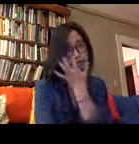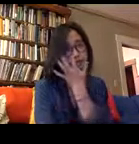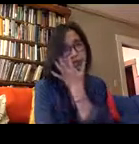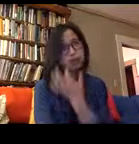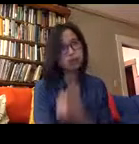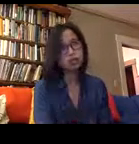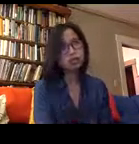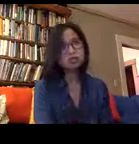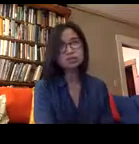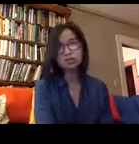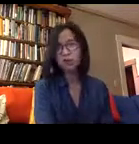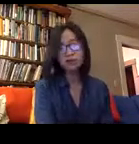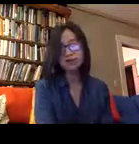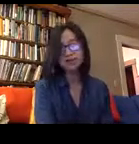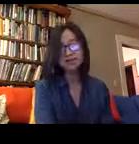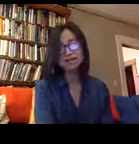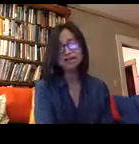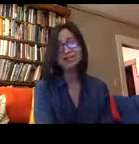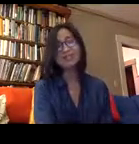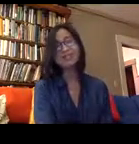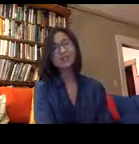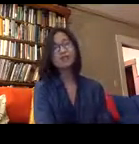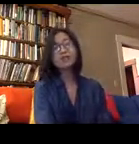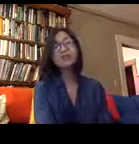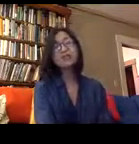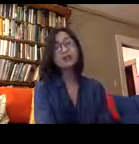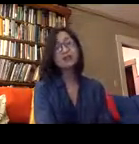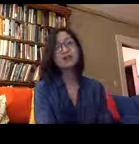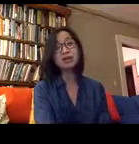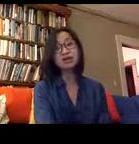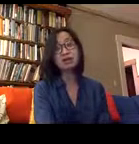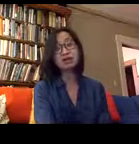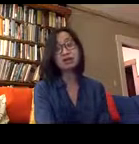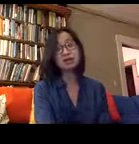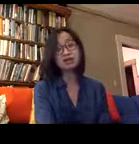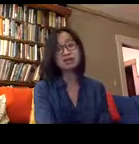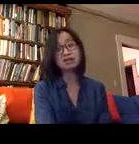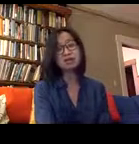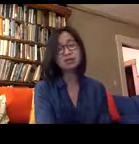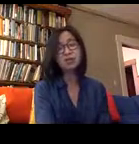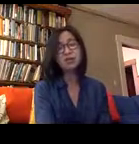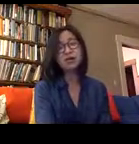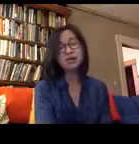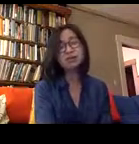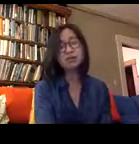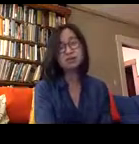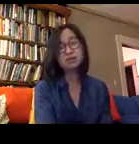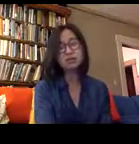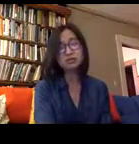United States for 34 years now. First time I realized I'm Asian. Before I